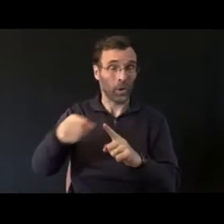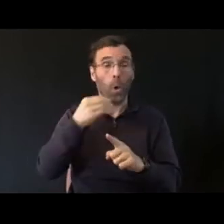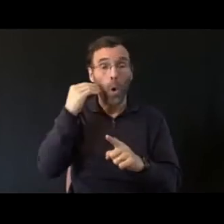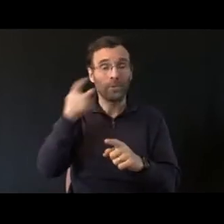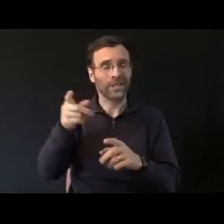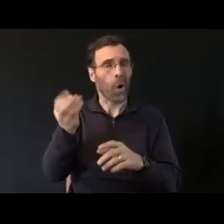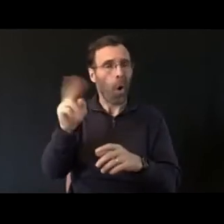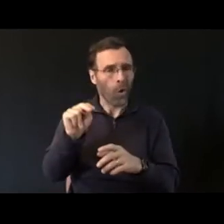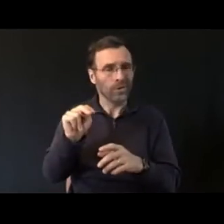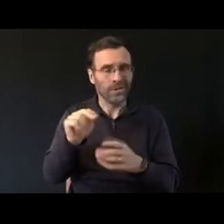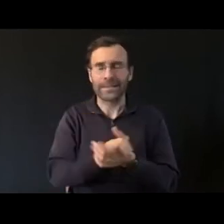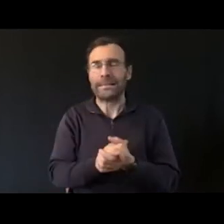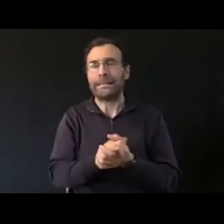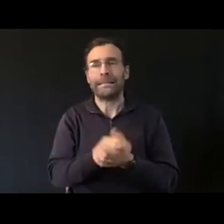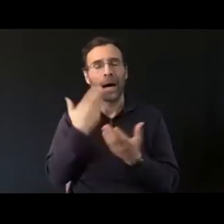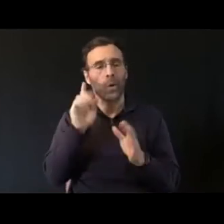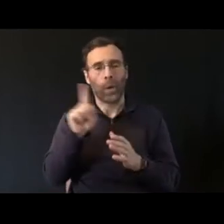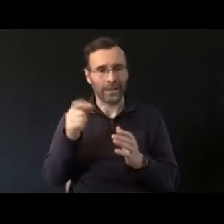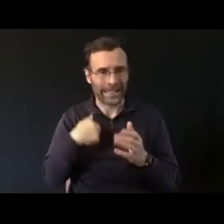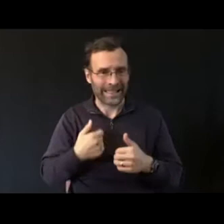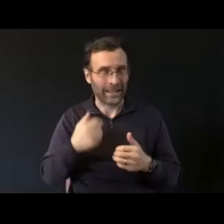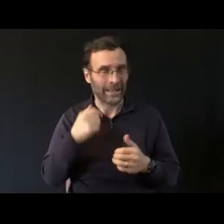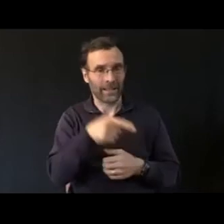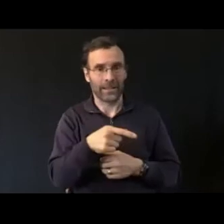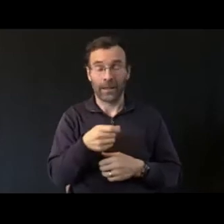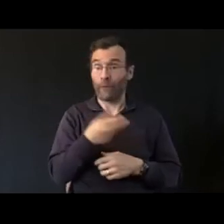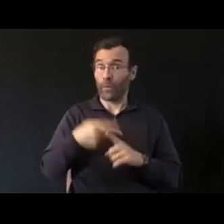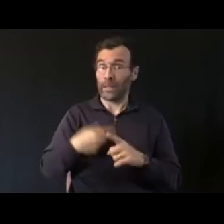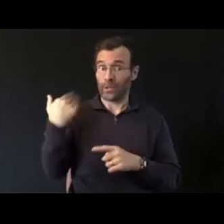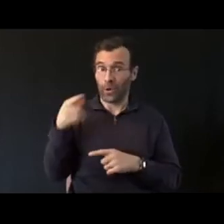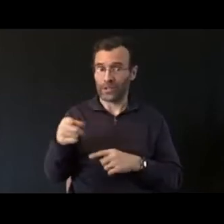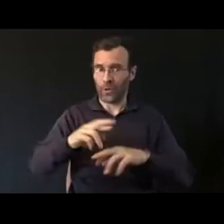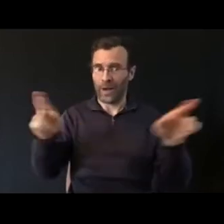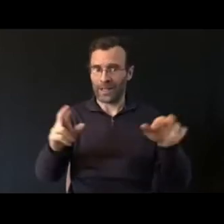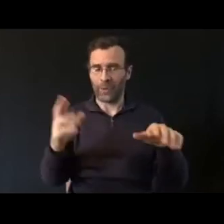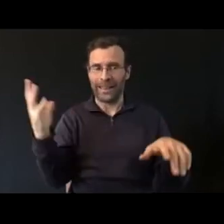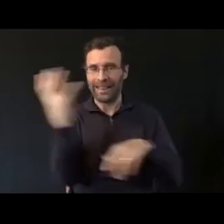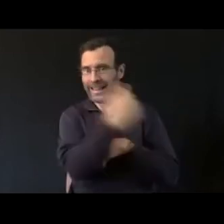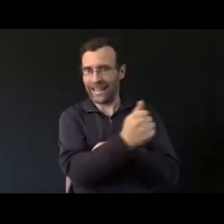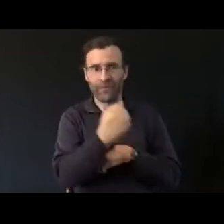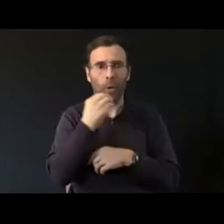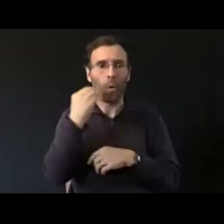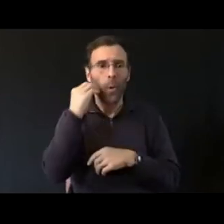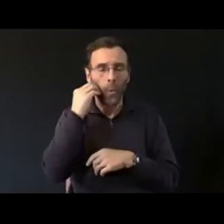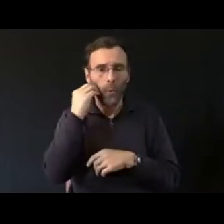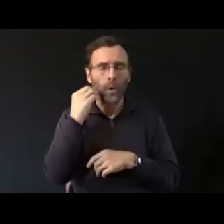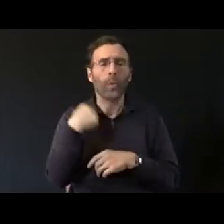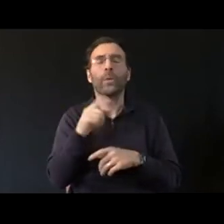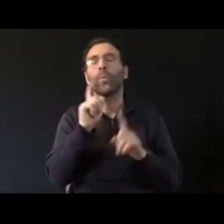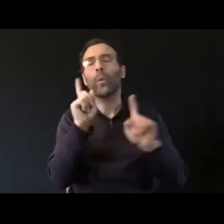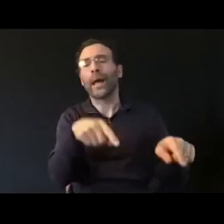don't know where she would be. I'll be honest with you, a few months ago, she was ready to leave the home. And we actually went and looked for